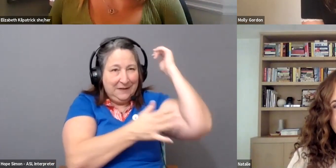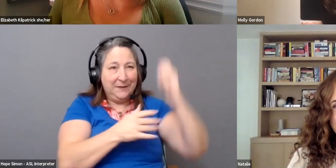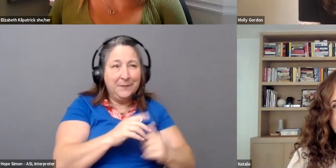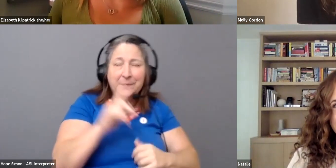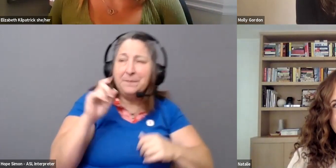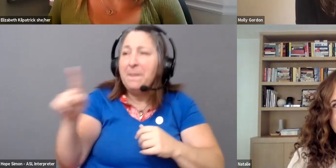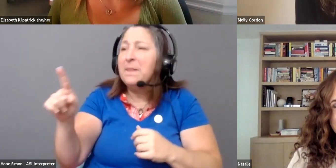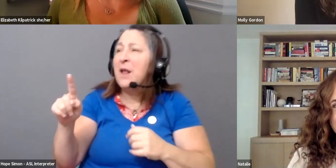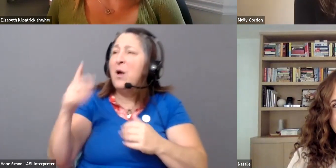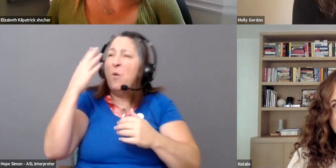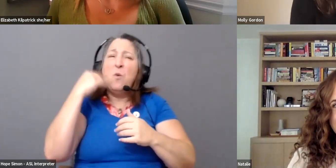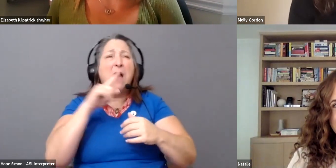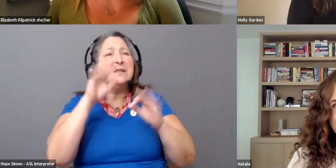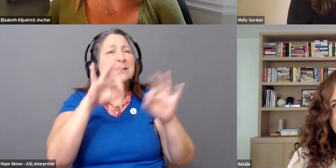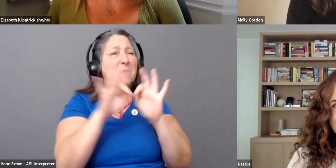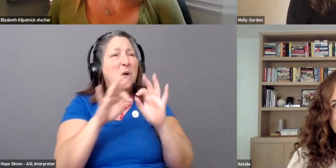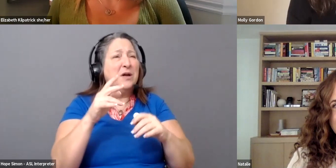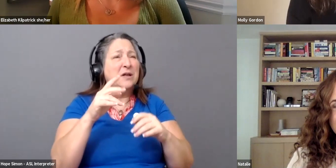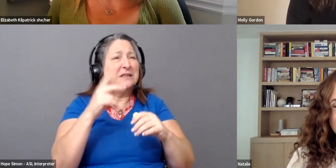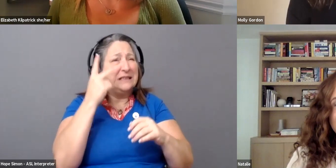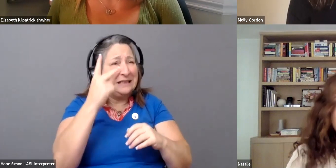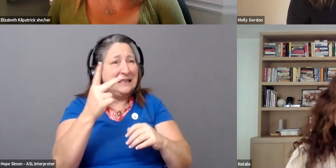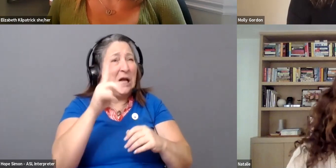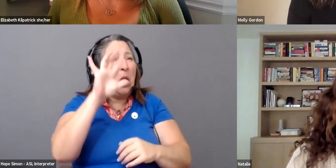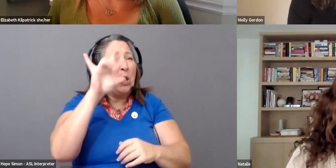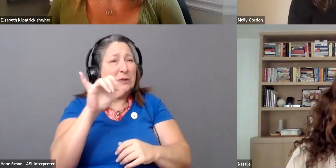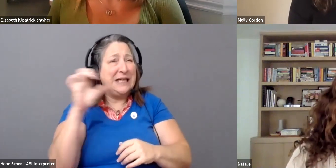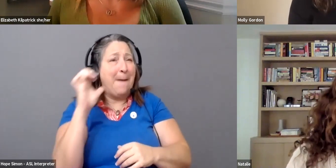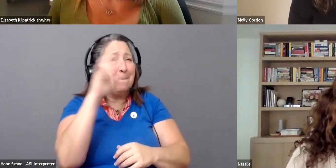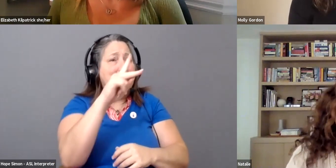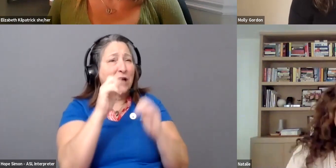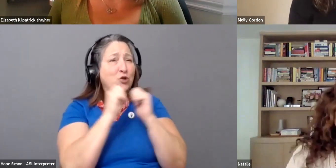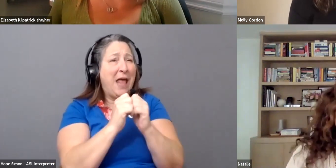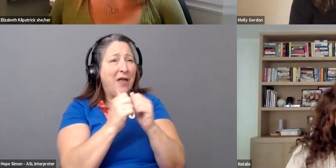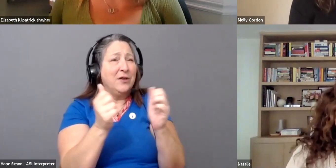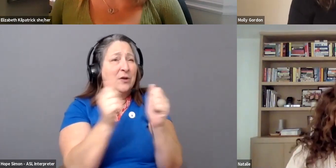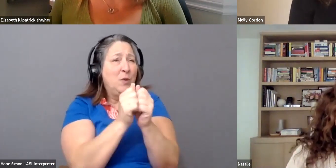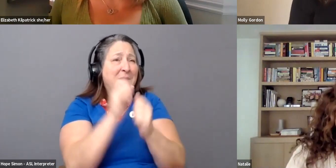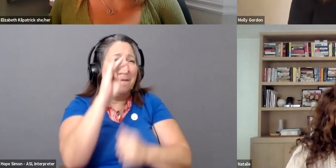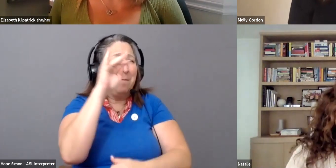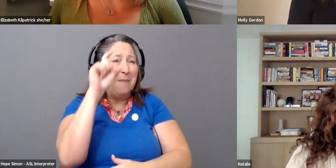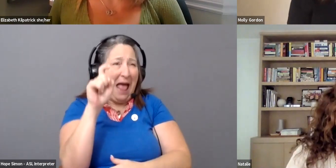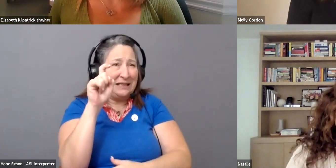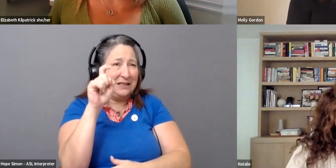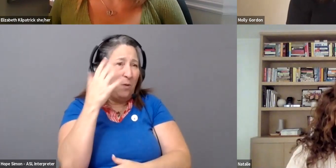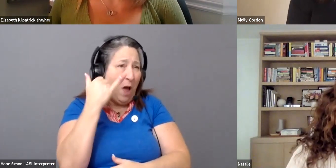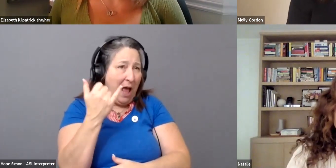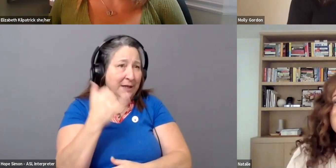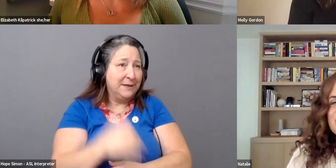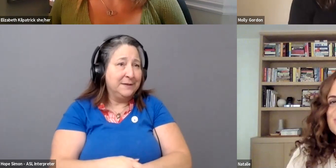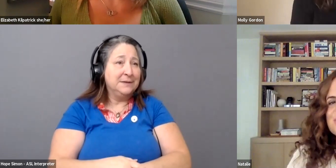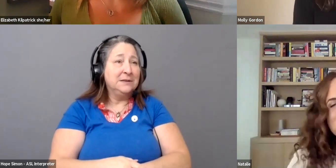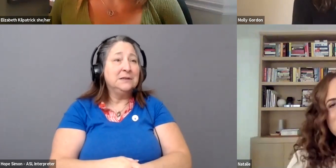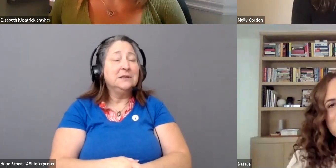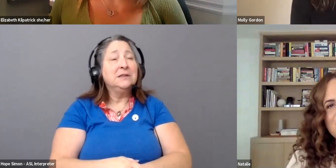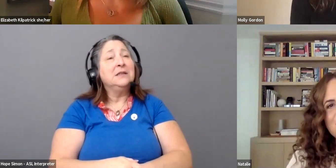it important to show Lucy getting back with Max? I mean, I will say, if you are somebody